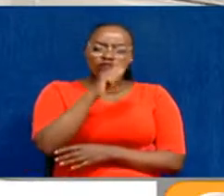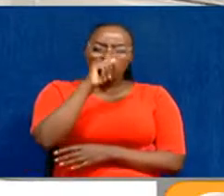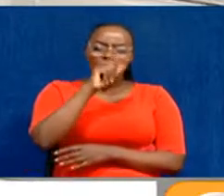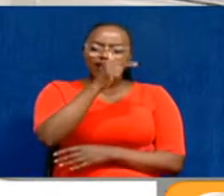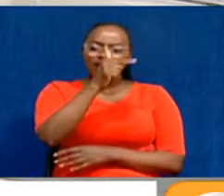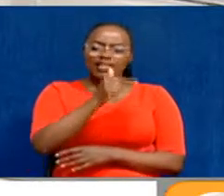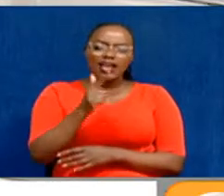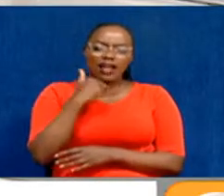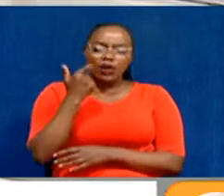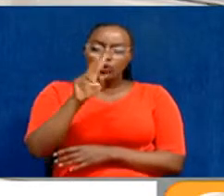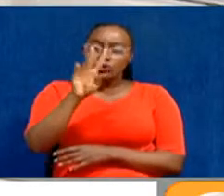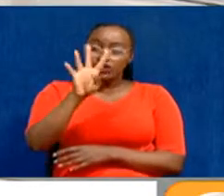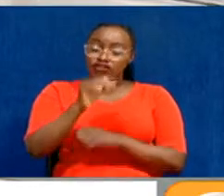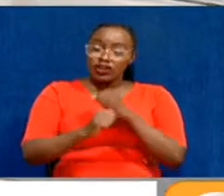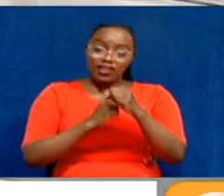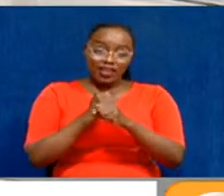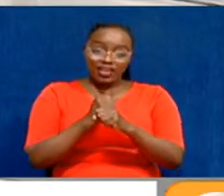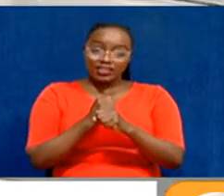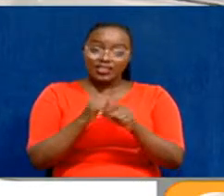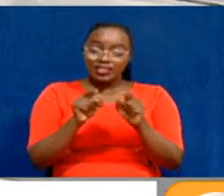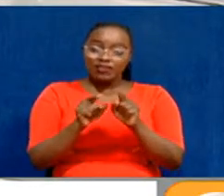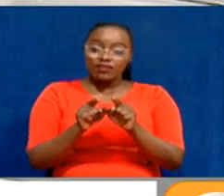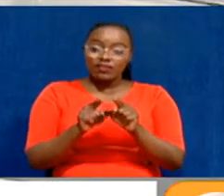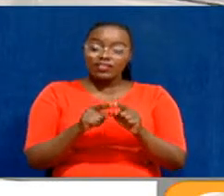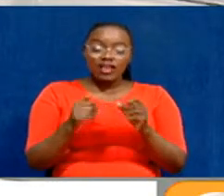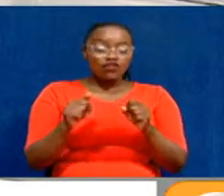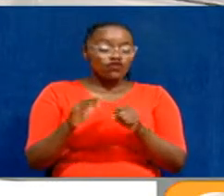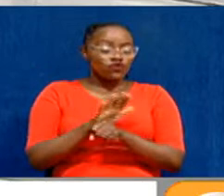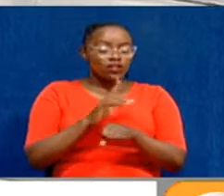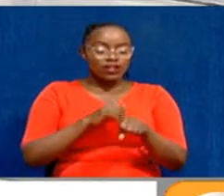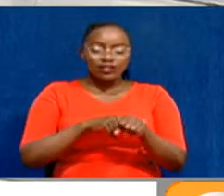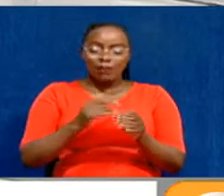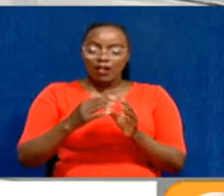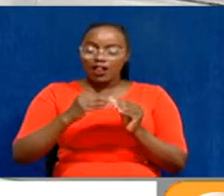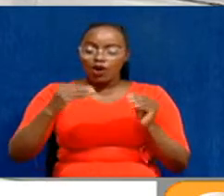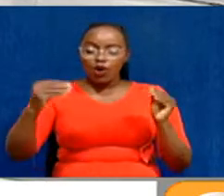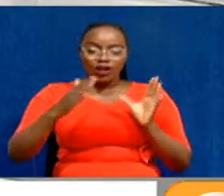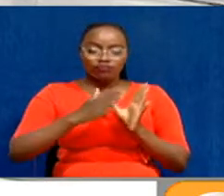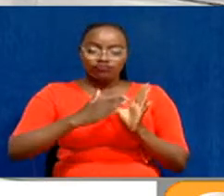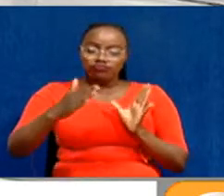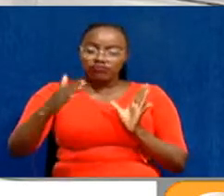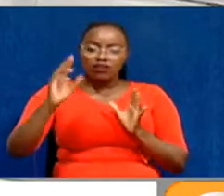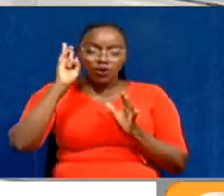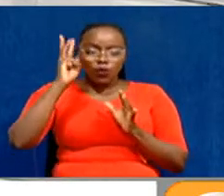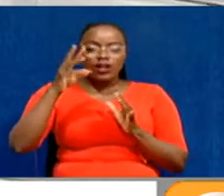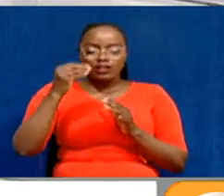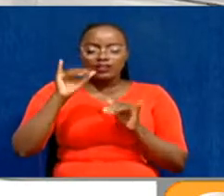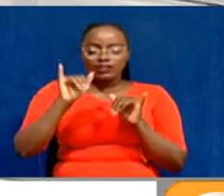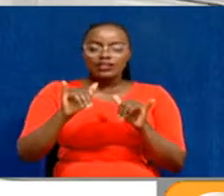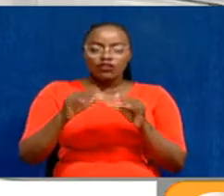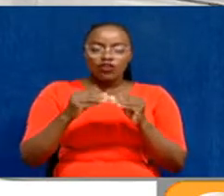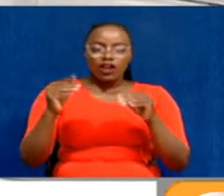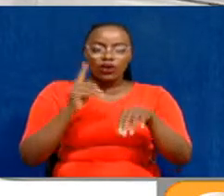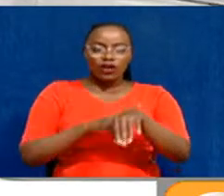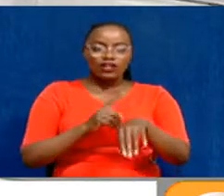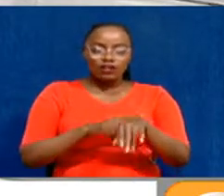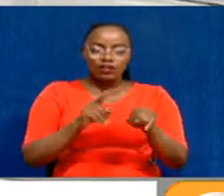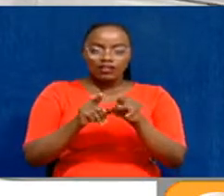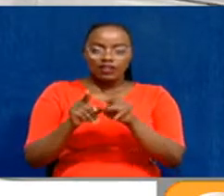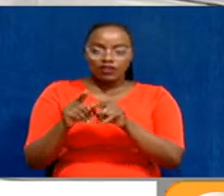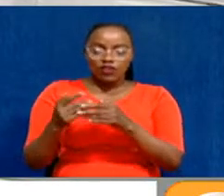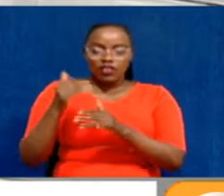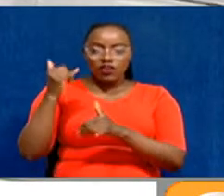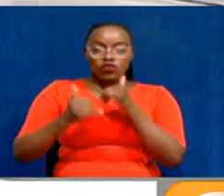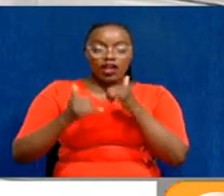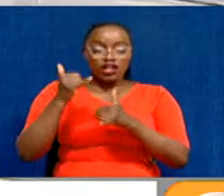Yes, 24 years, you know, is a whole human. So of course, that would definitely stick around for a while. Of course, our coverage